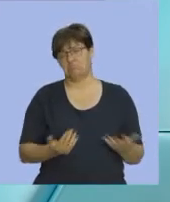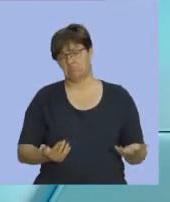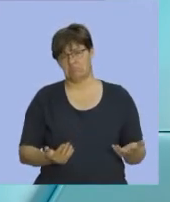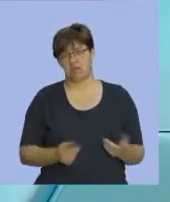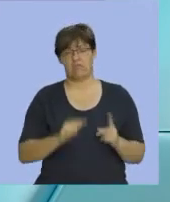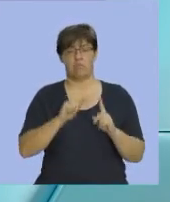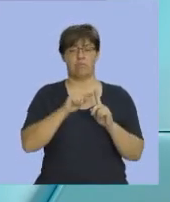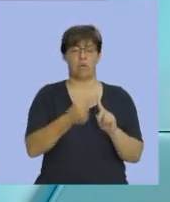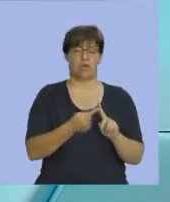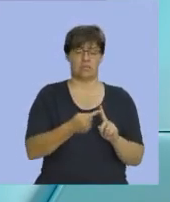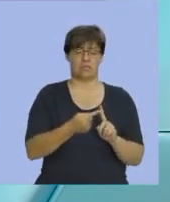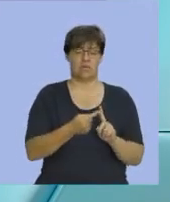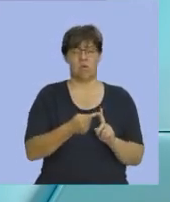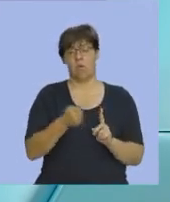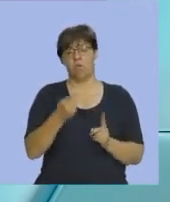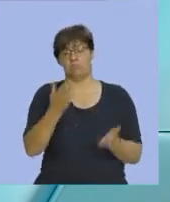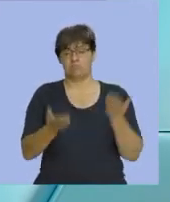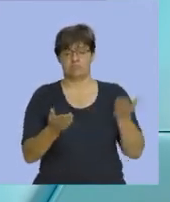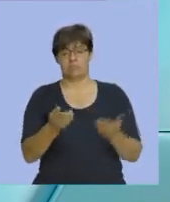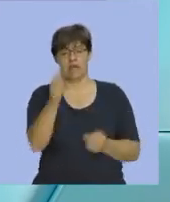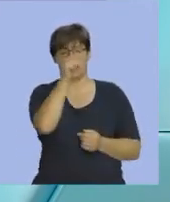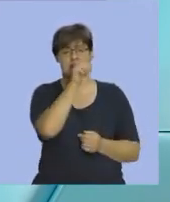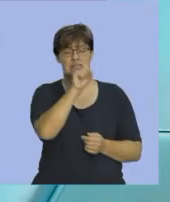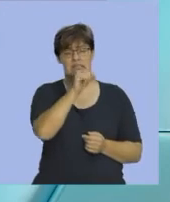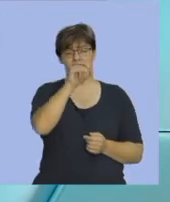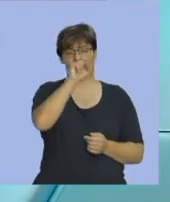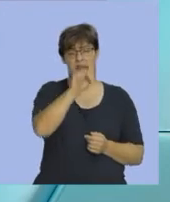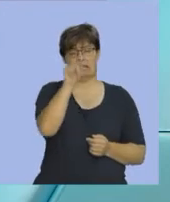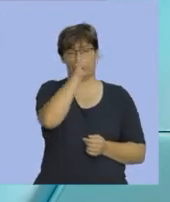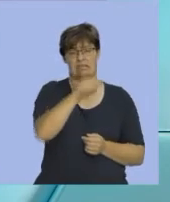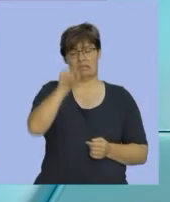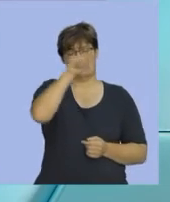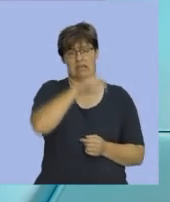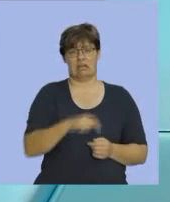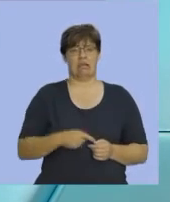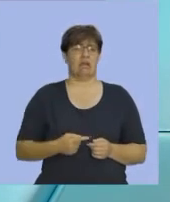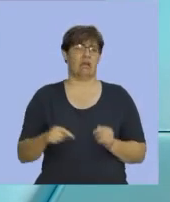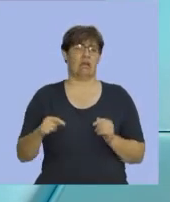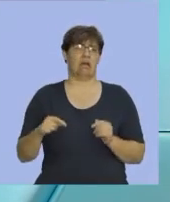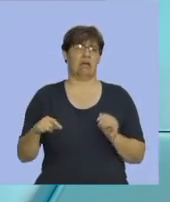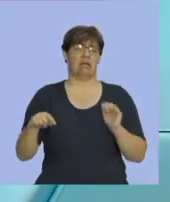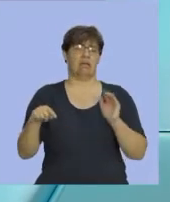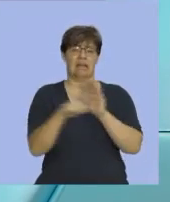talk about if a point or ratio sine theta is equals to